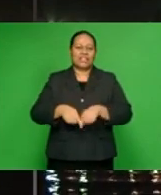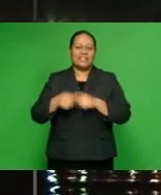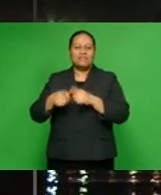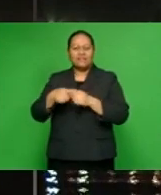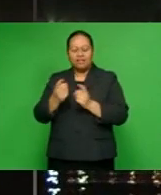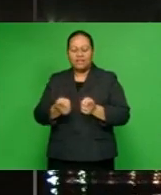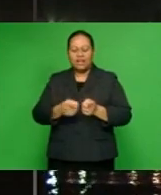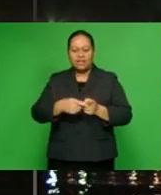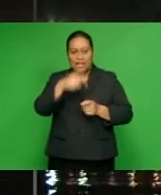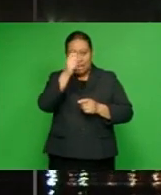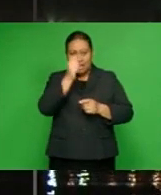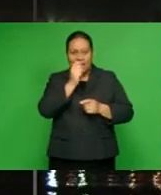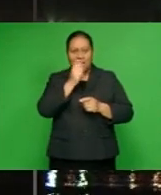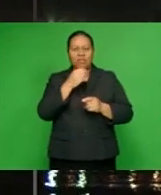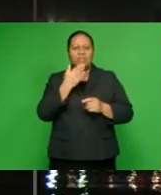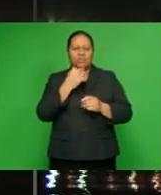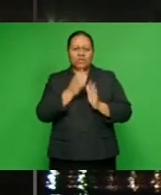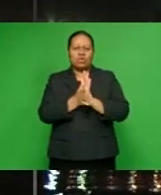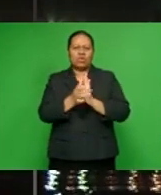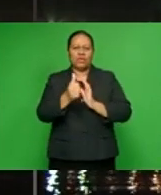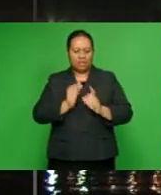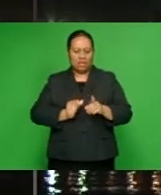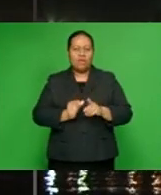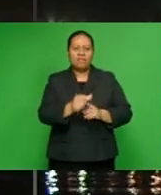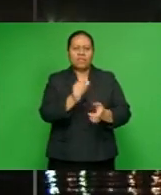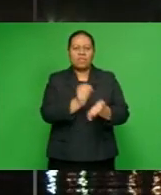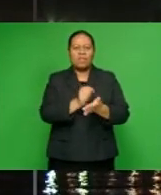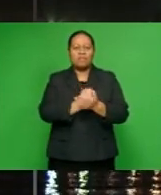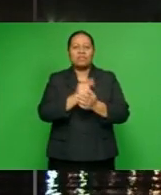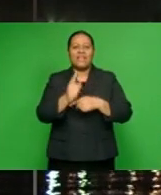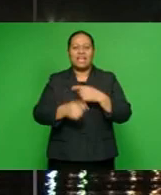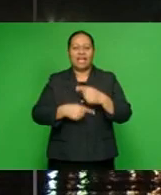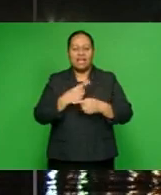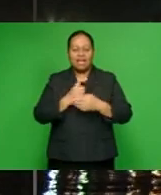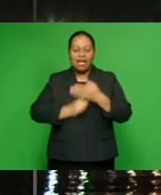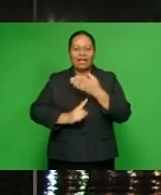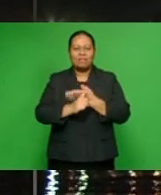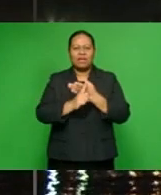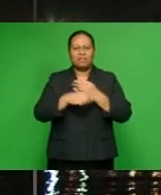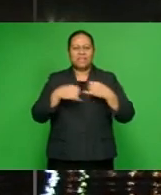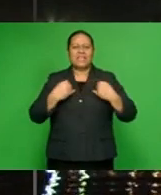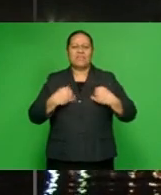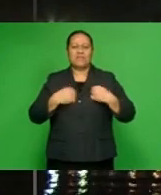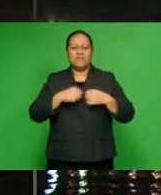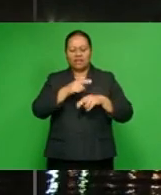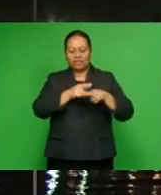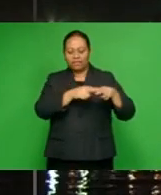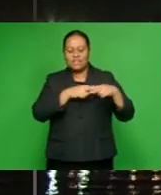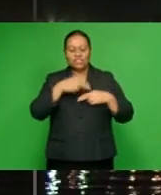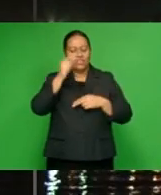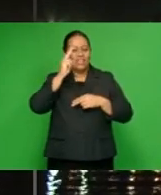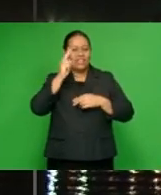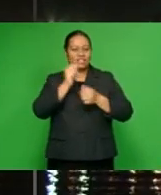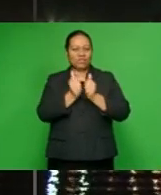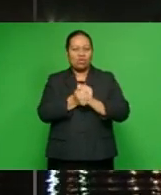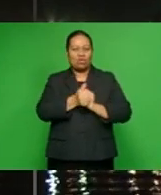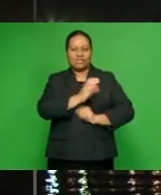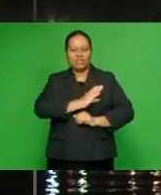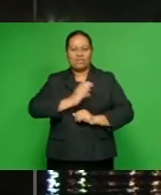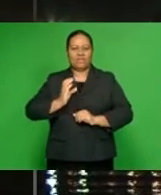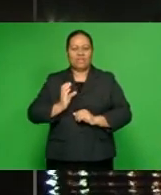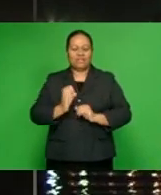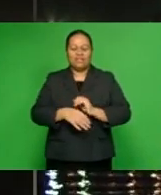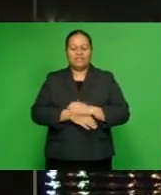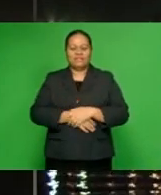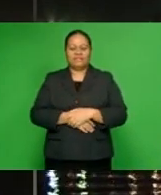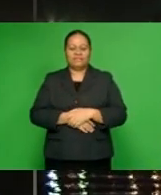in Suva to adhere to the return-to-play protocol that has been implemented by the Fiji National Sports Commission. Karalaini Tavi has